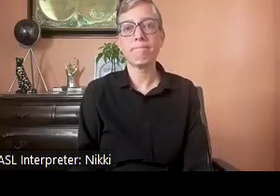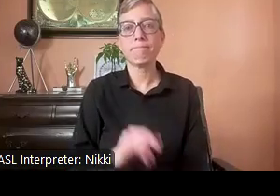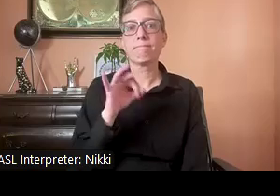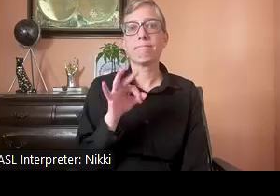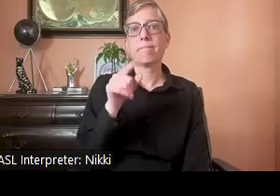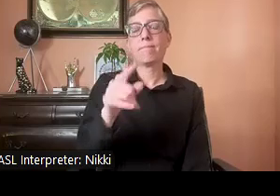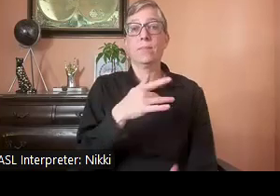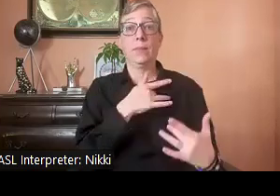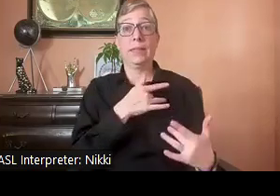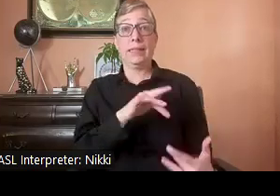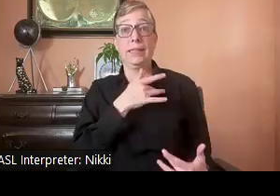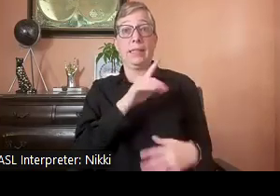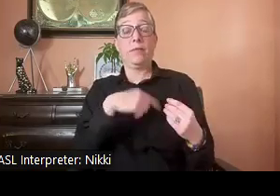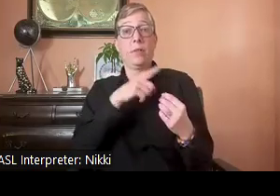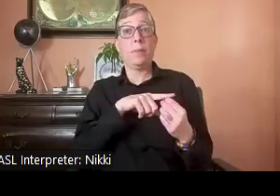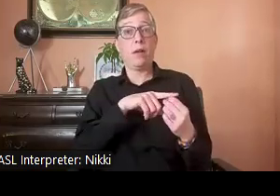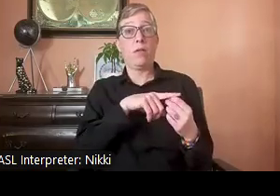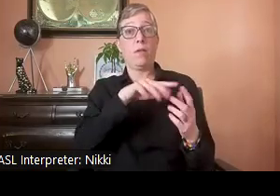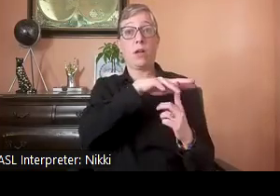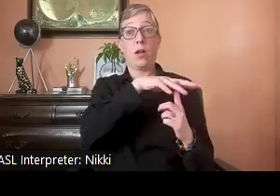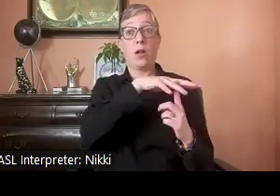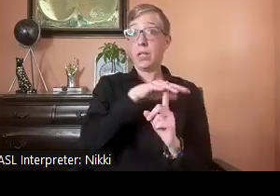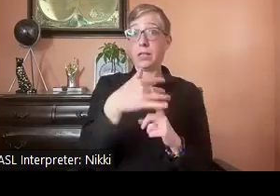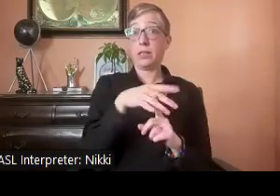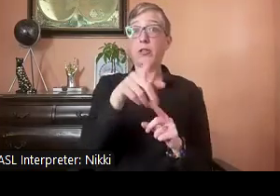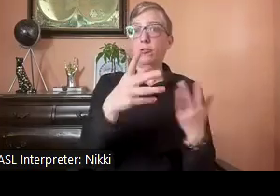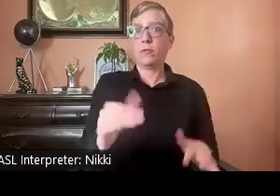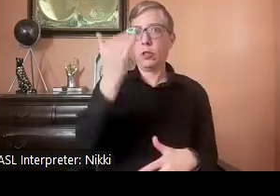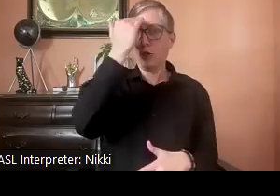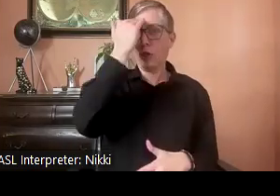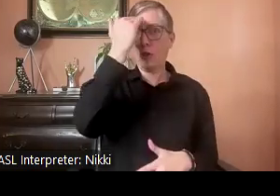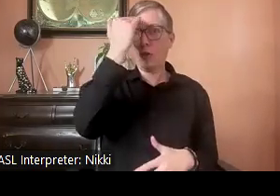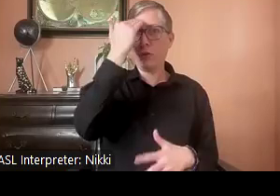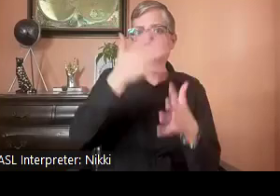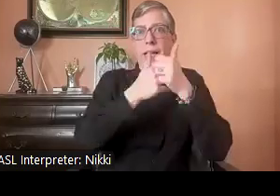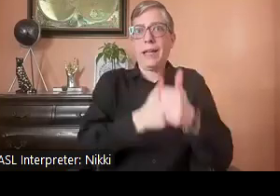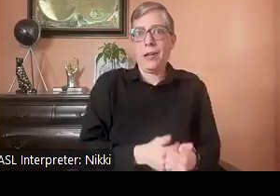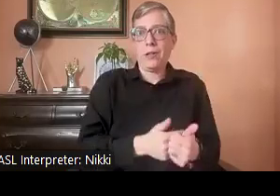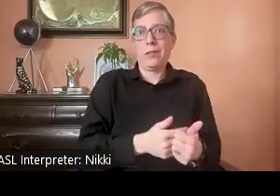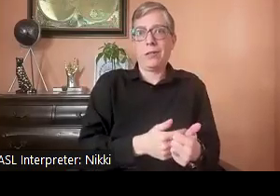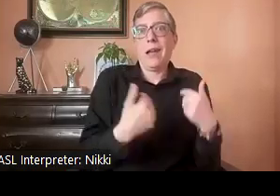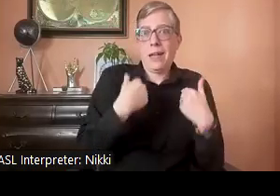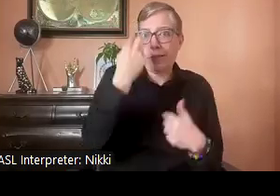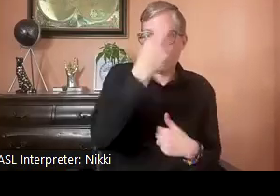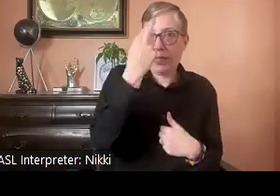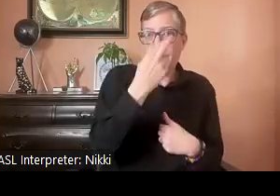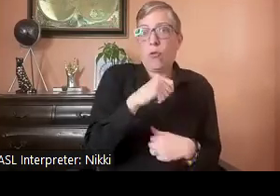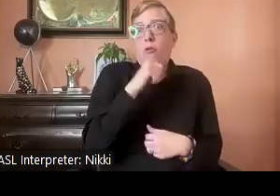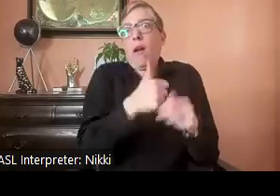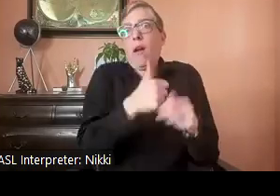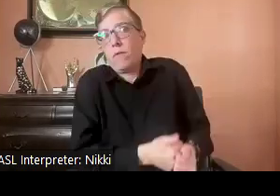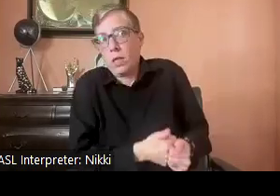sensitive, then you know adherence has a reason to exist and non-adherence has a reason to